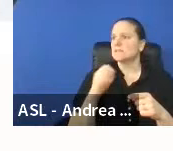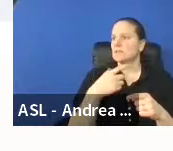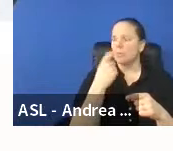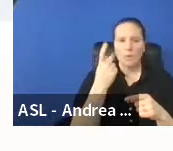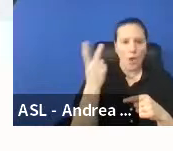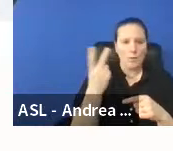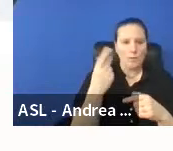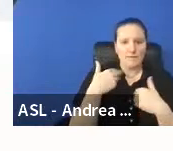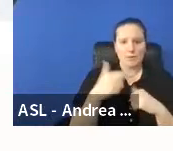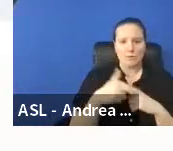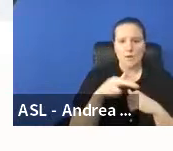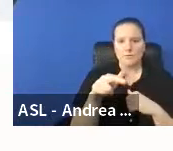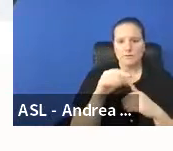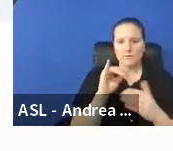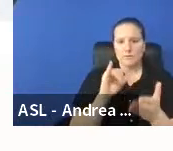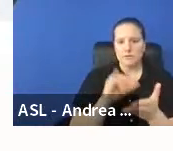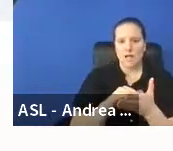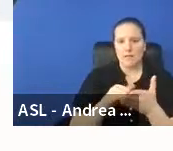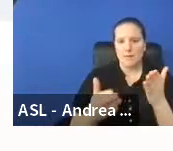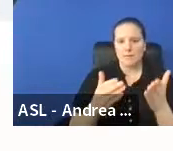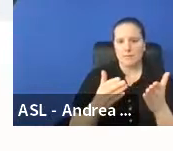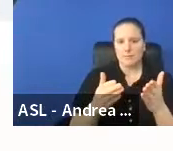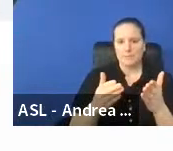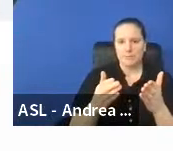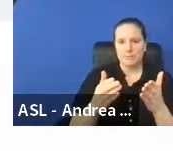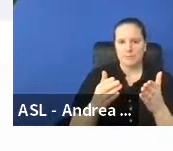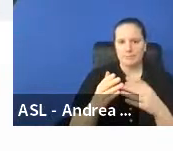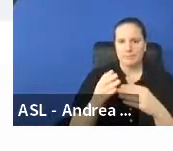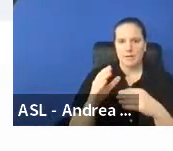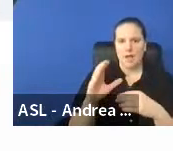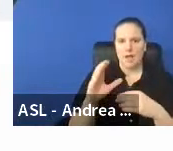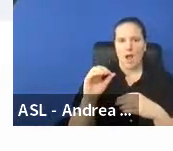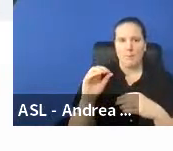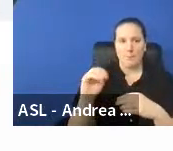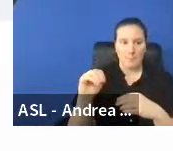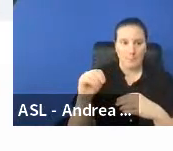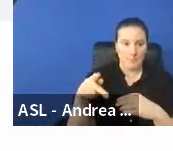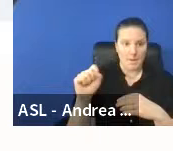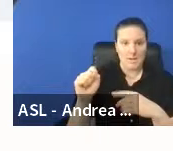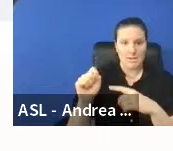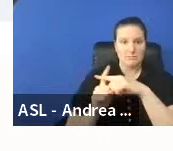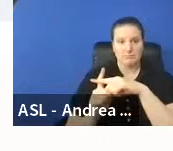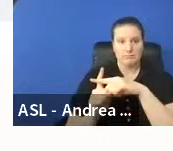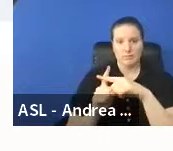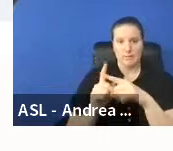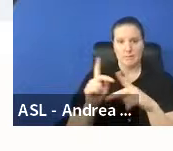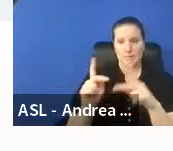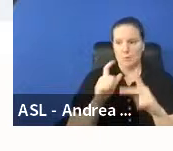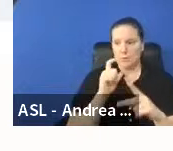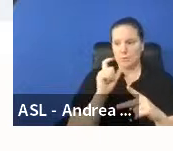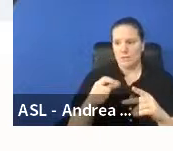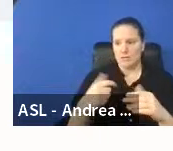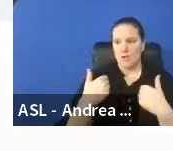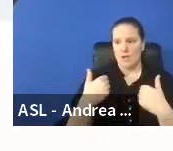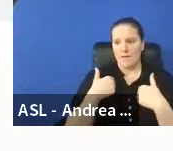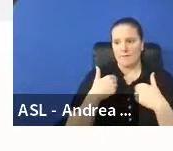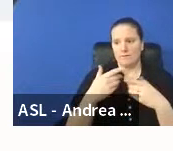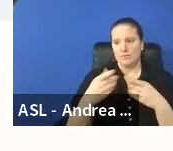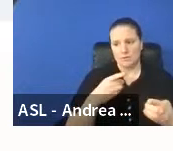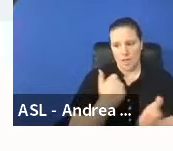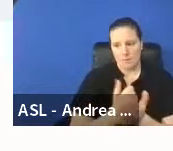have a reference to it, and perhaps a compass rose for those individuals who need to have directions.